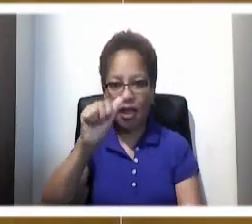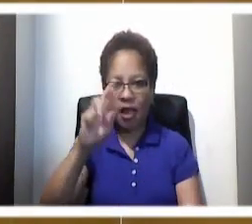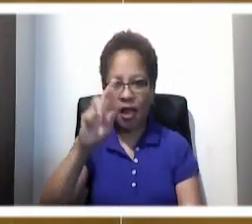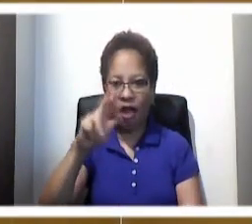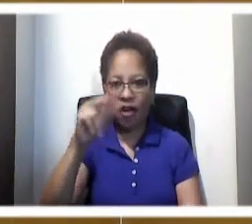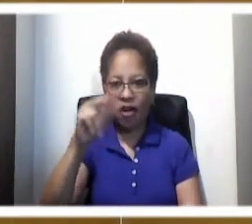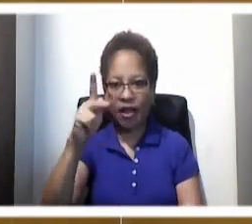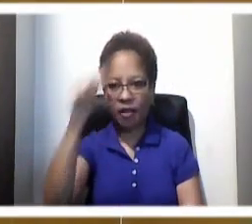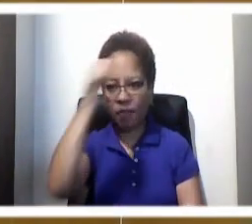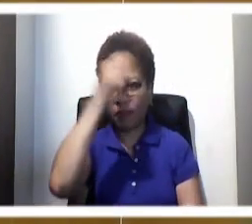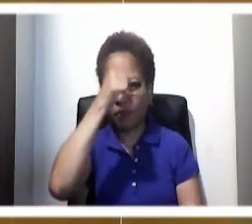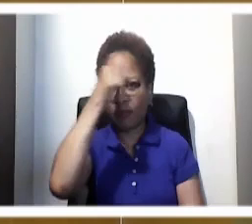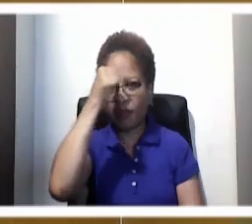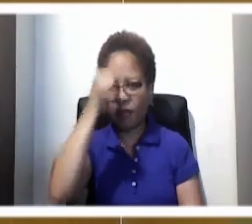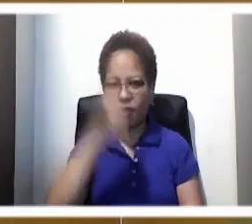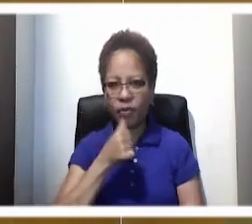you, O